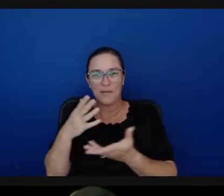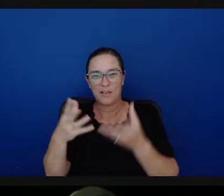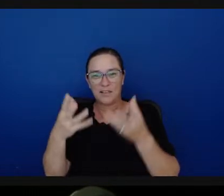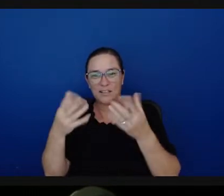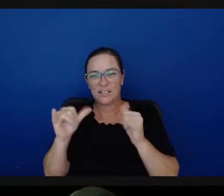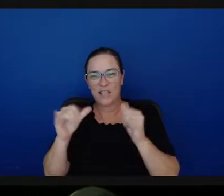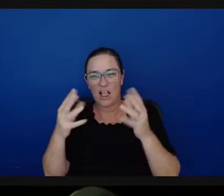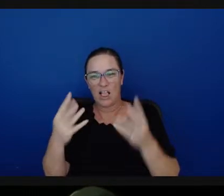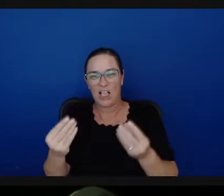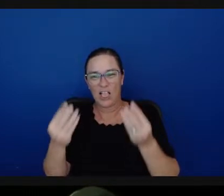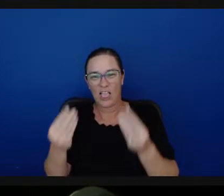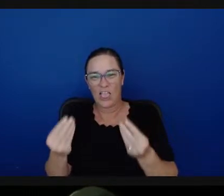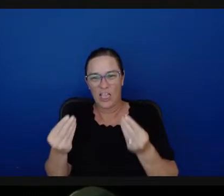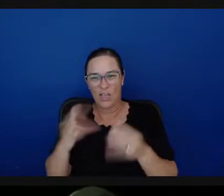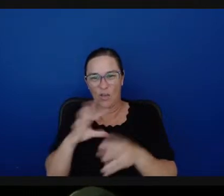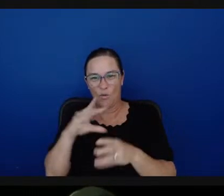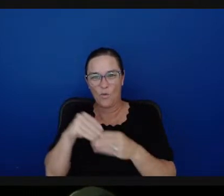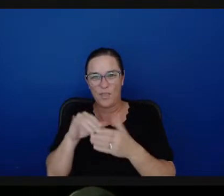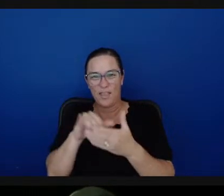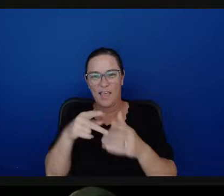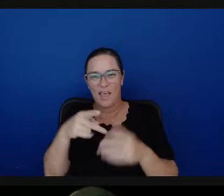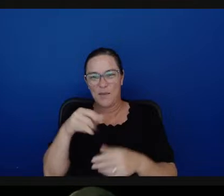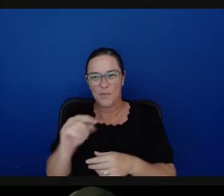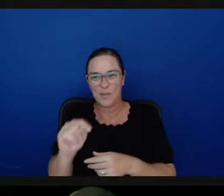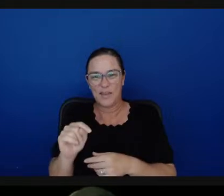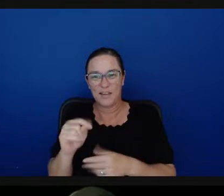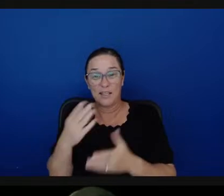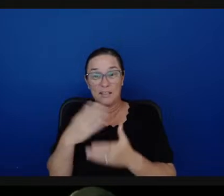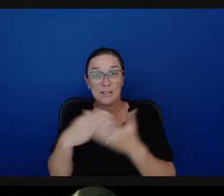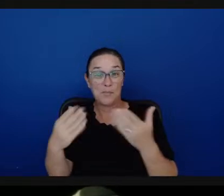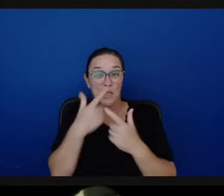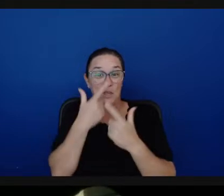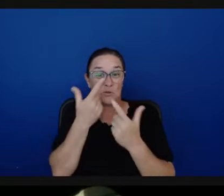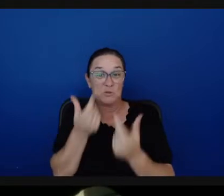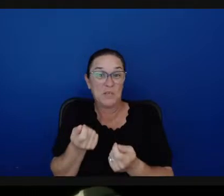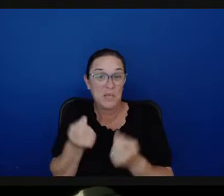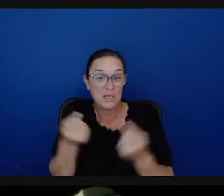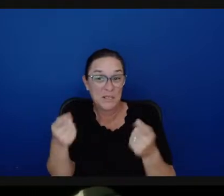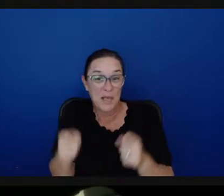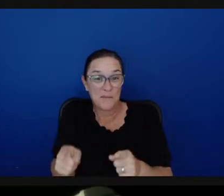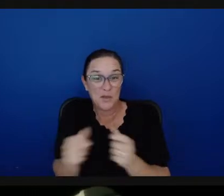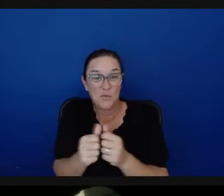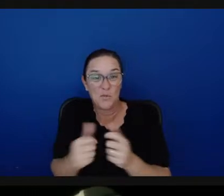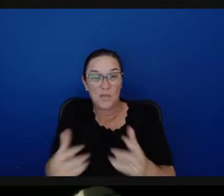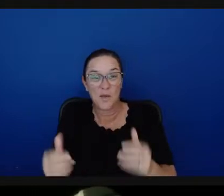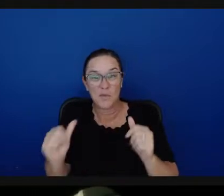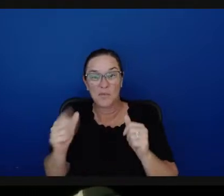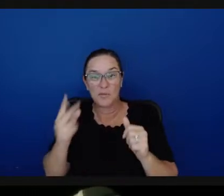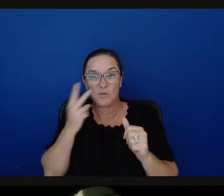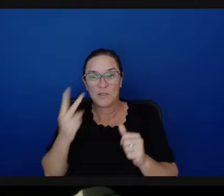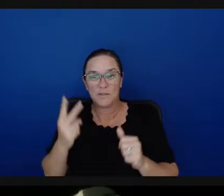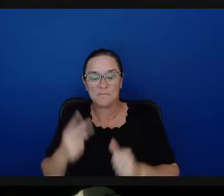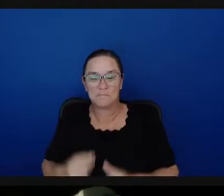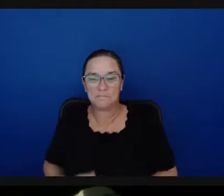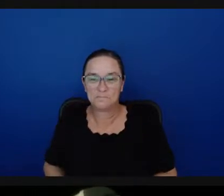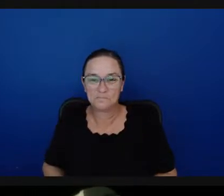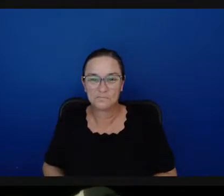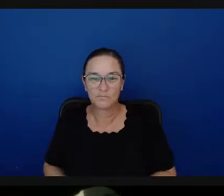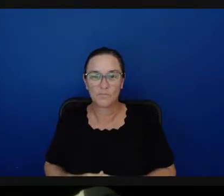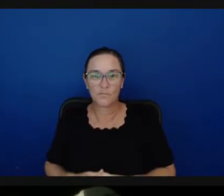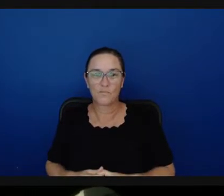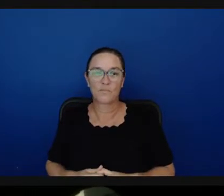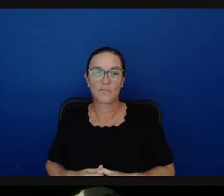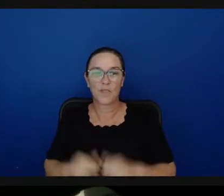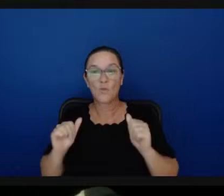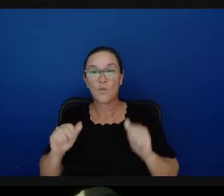within this pit. And something interesting is happening without being able to describe more accurately than that. We can see that there's